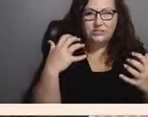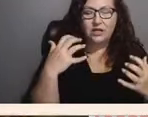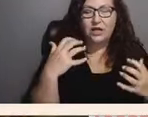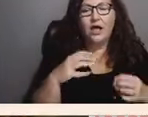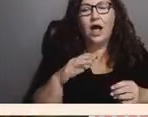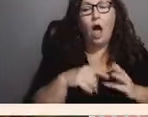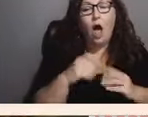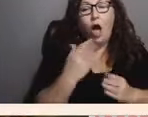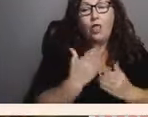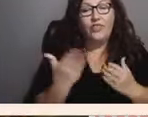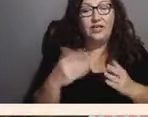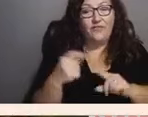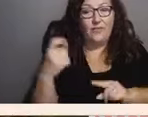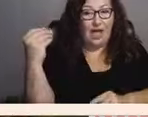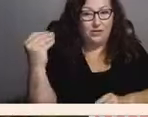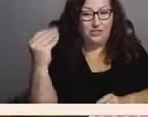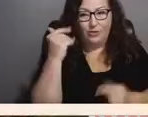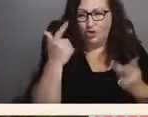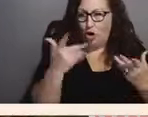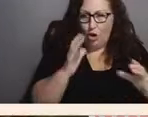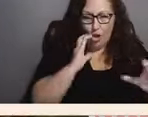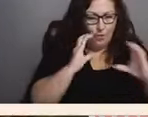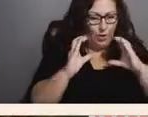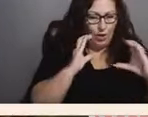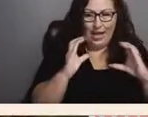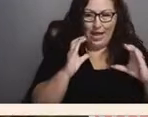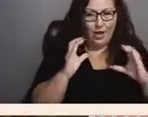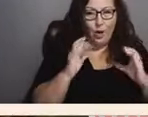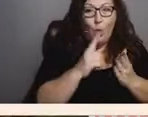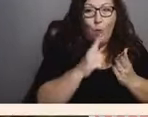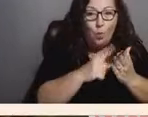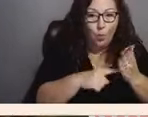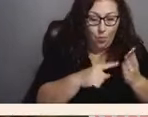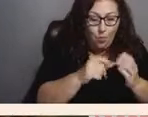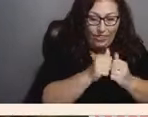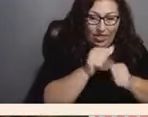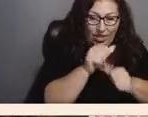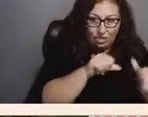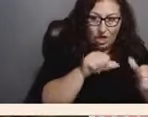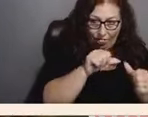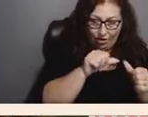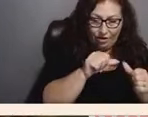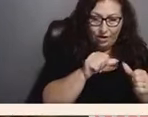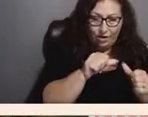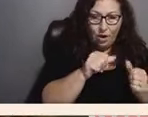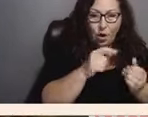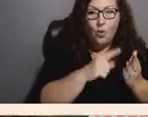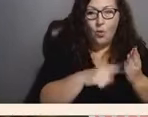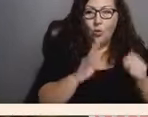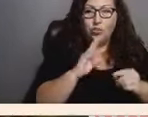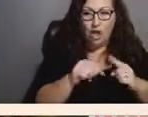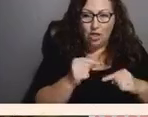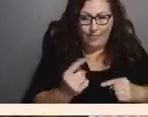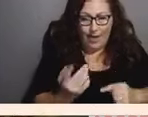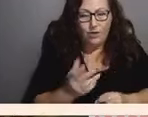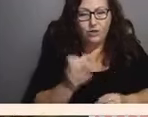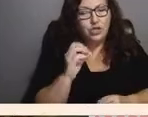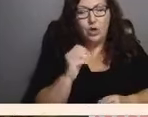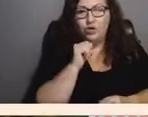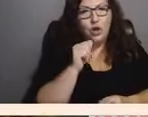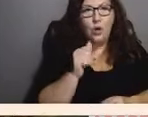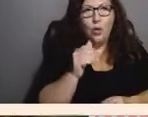already communicated what each other have talked about. So you don't hear it from somebody